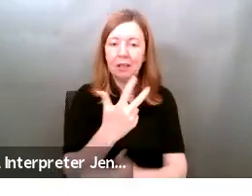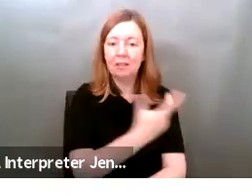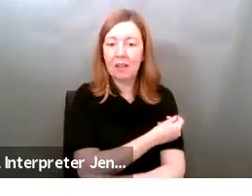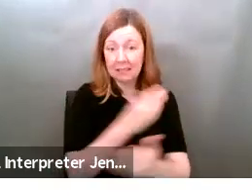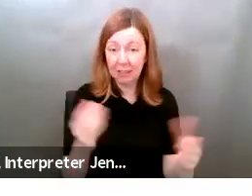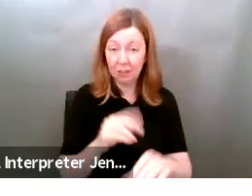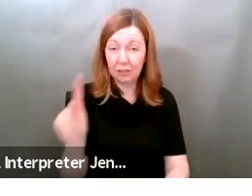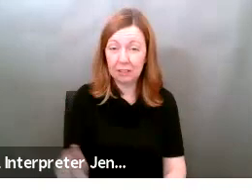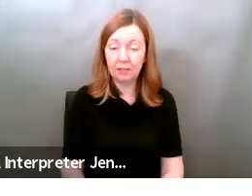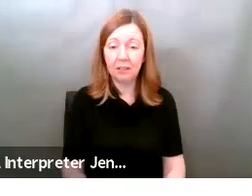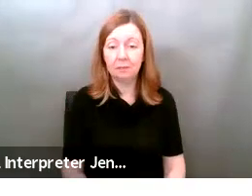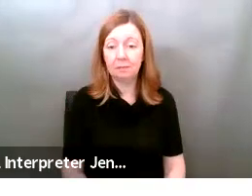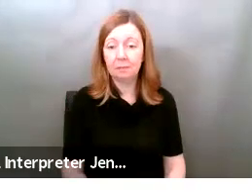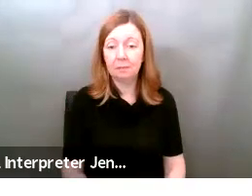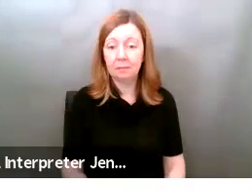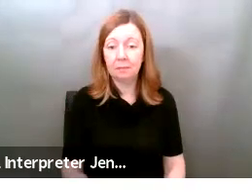Philadelphia.